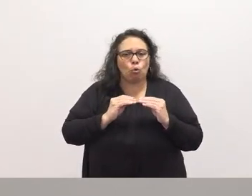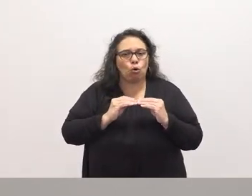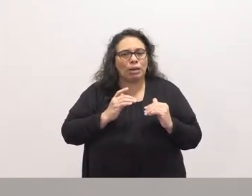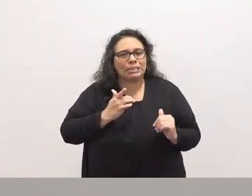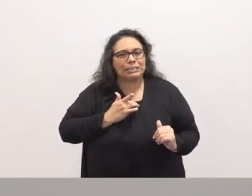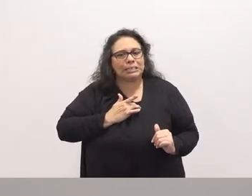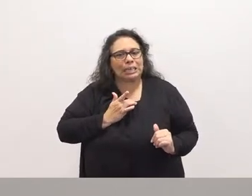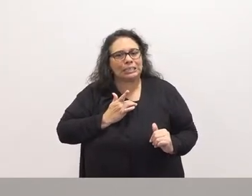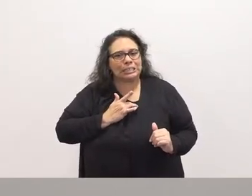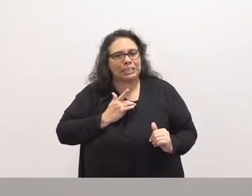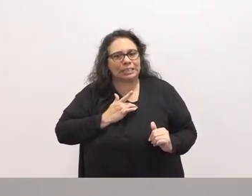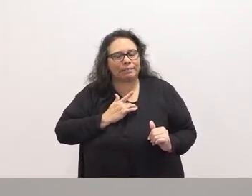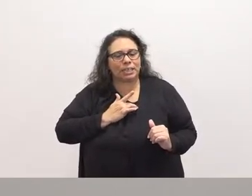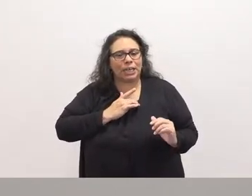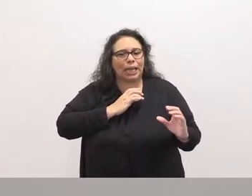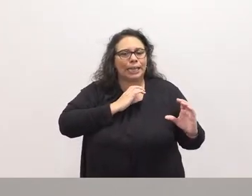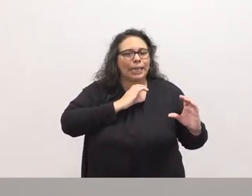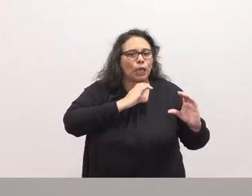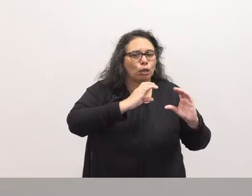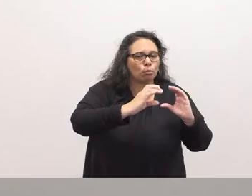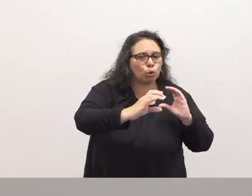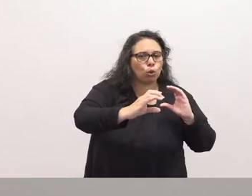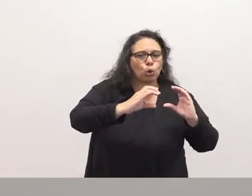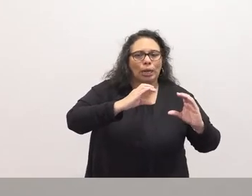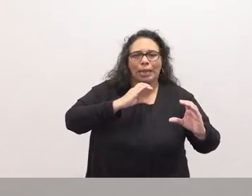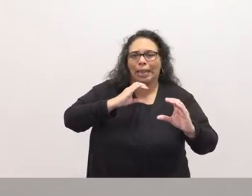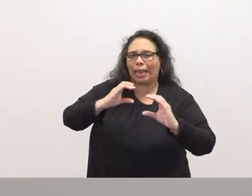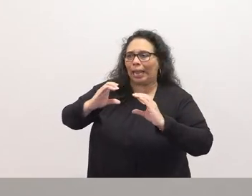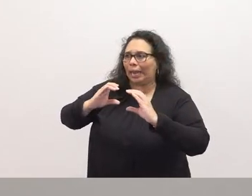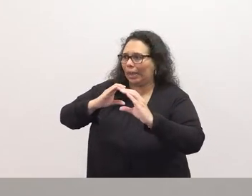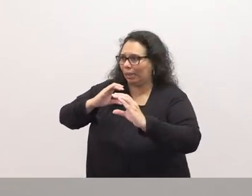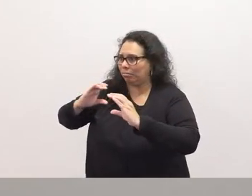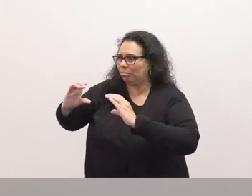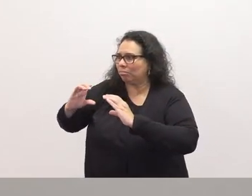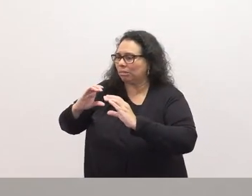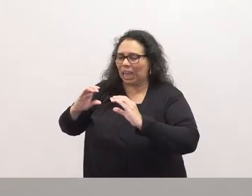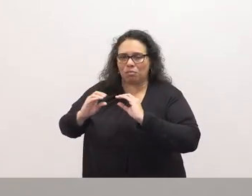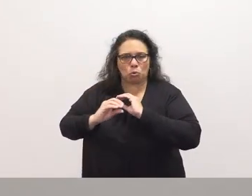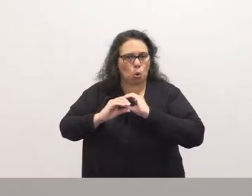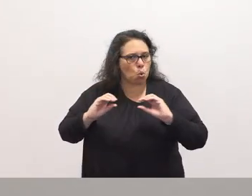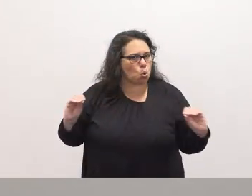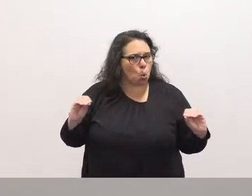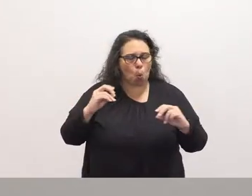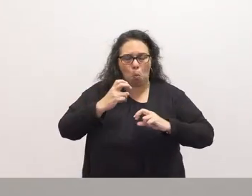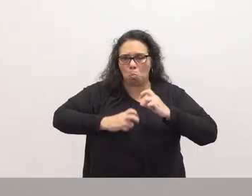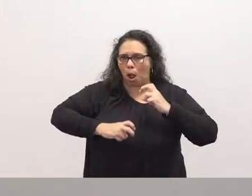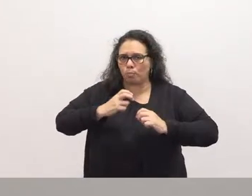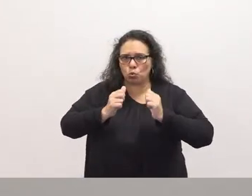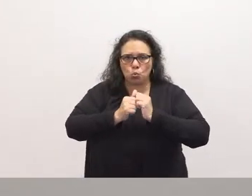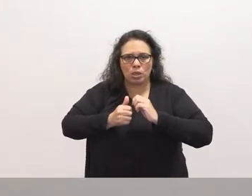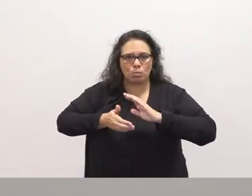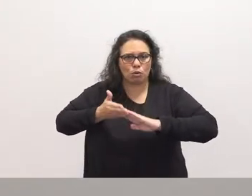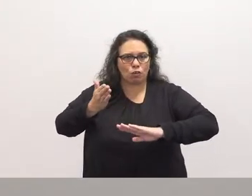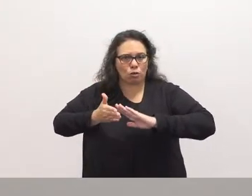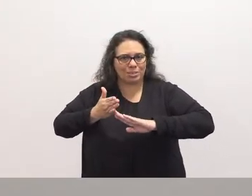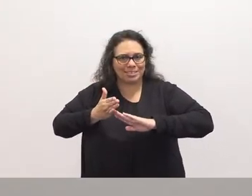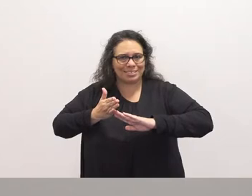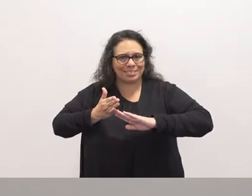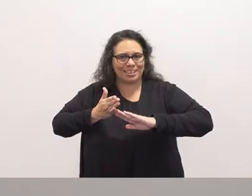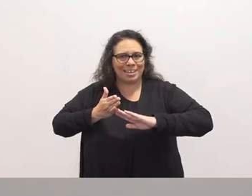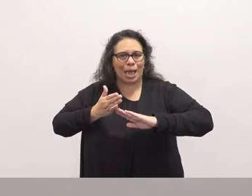to communicating to everybody that I have no problems with performance. I have a little problem with